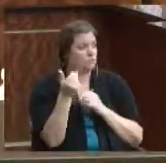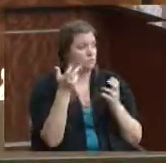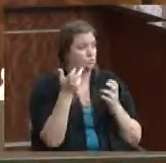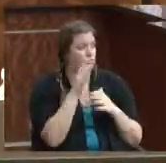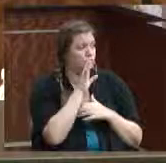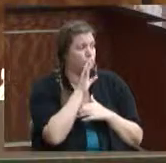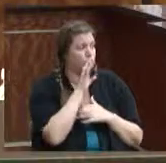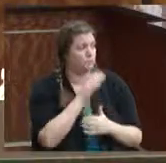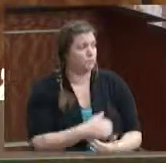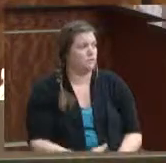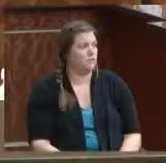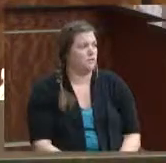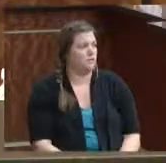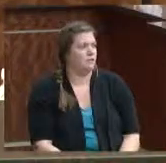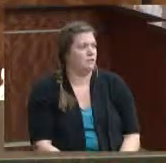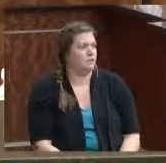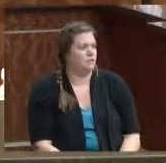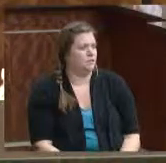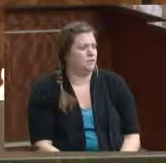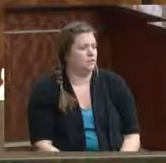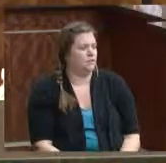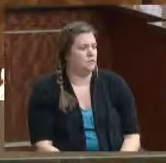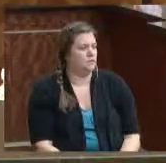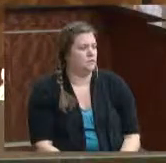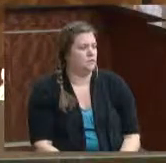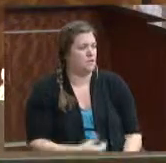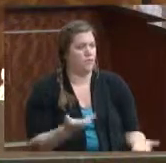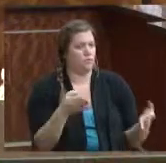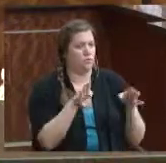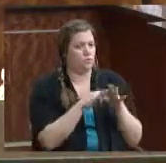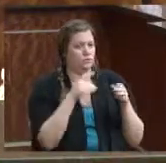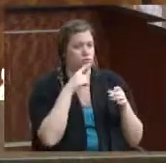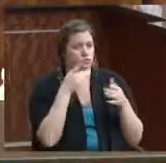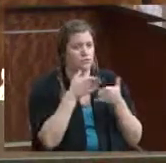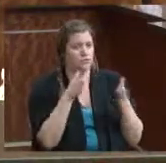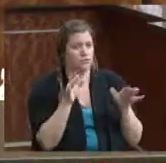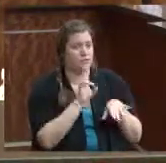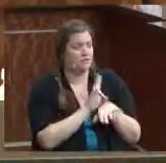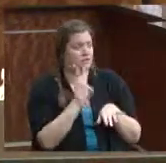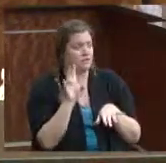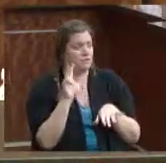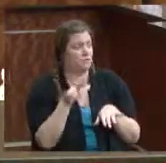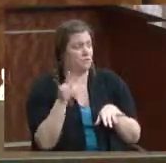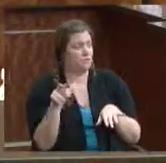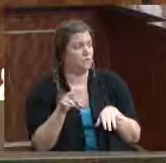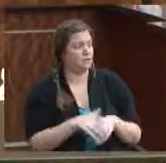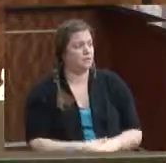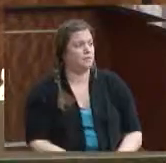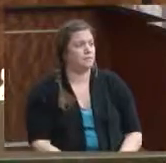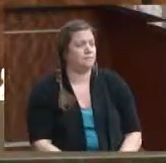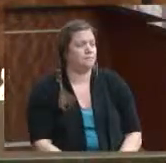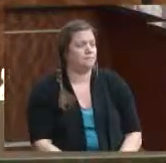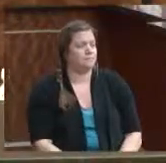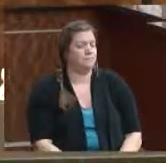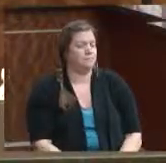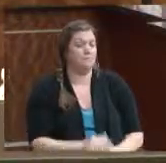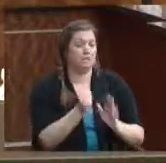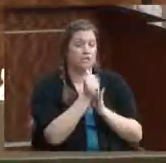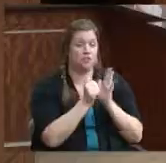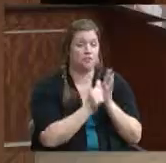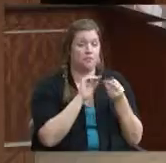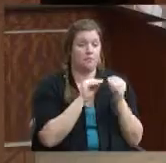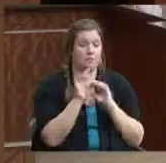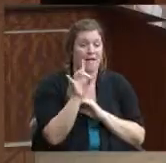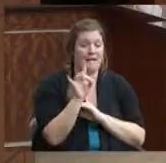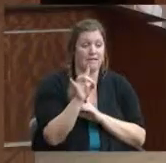like to speak? Seeing no one, I'll close the general public hearing at 7:33. Agenda item